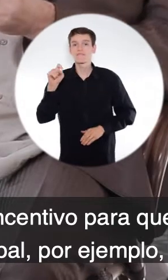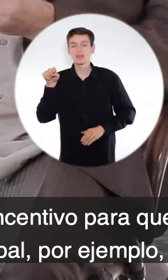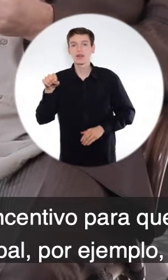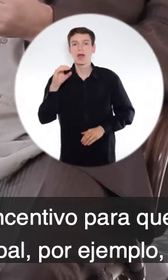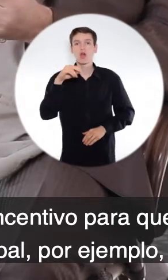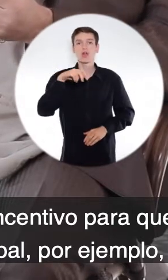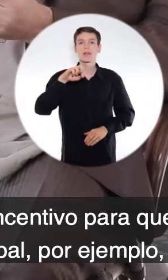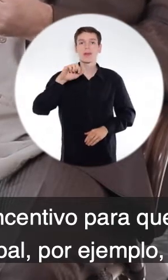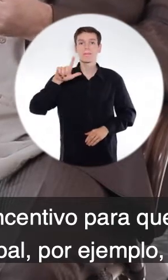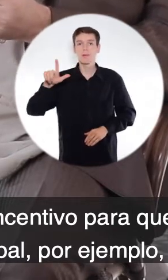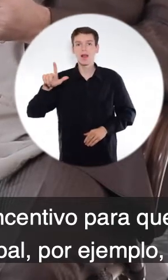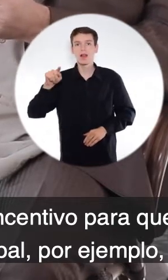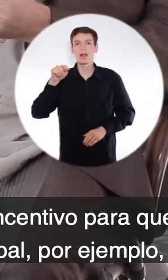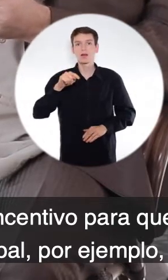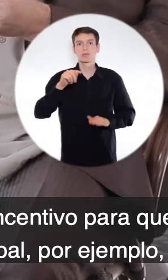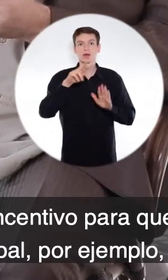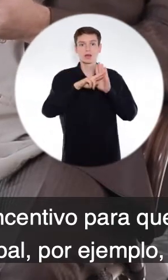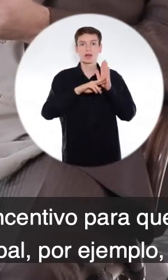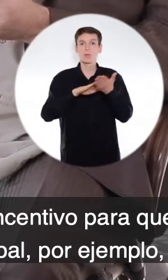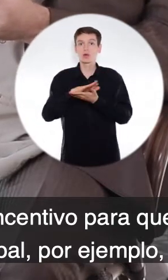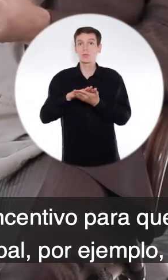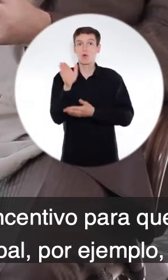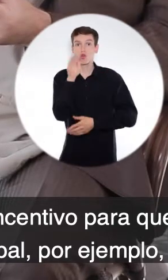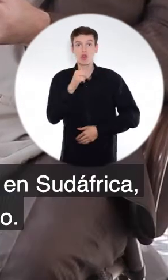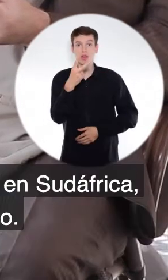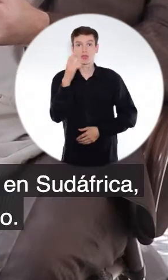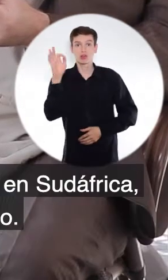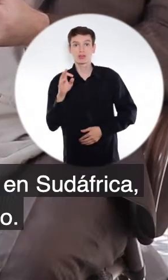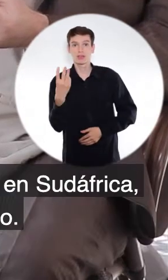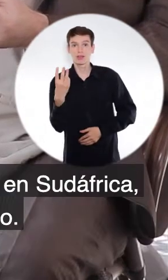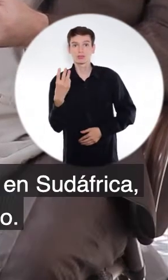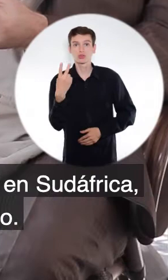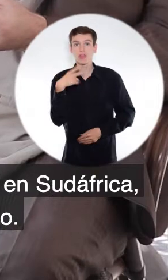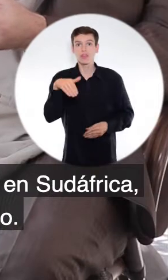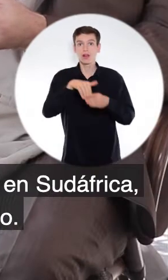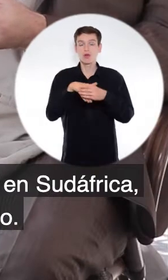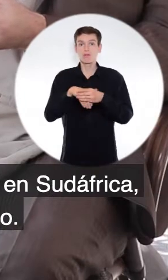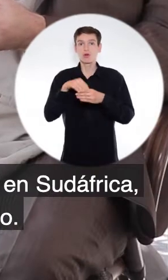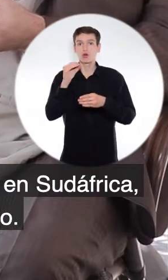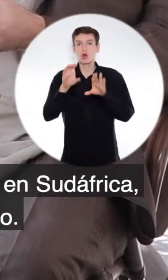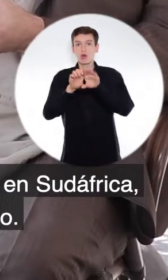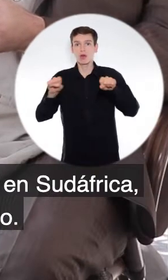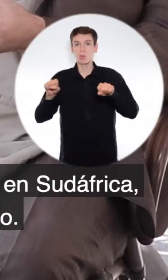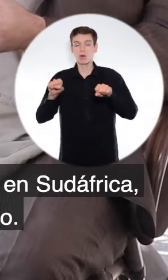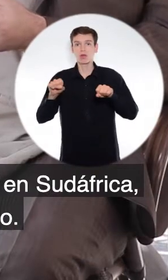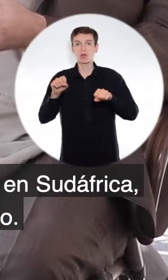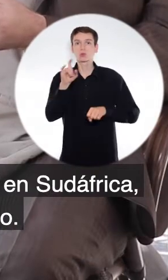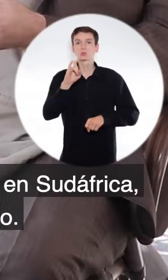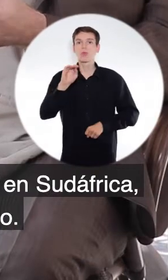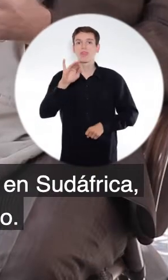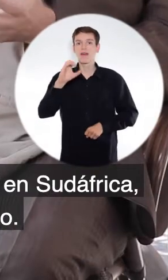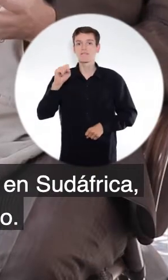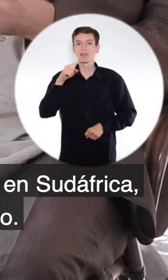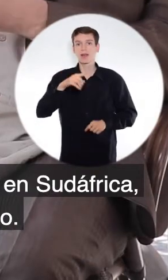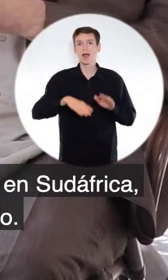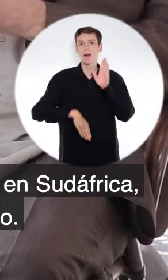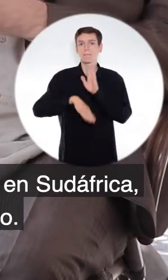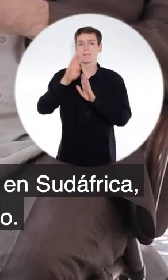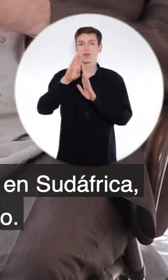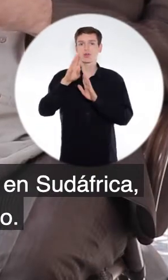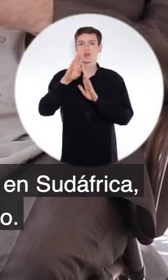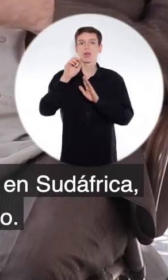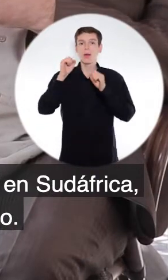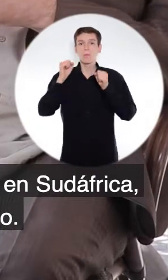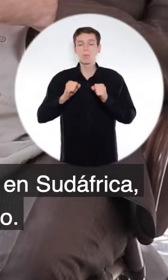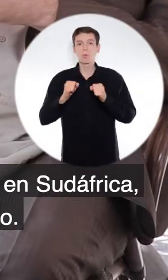to do its work. So in South Africa and Nepal, for example, the rule was, if you don't get a two-thirds vote or consensus in